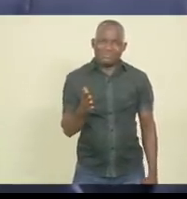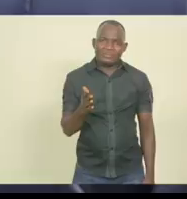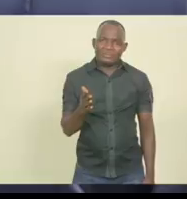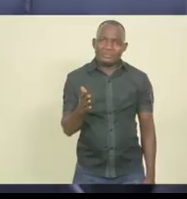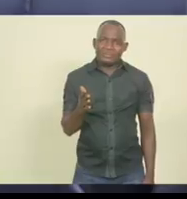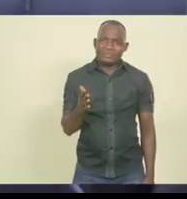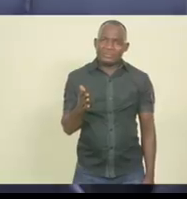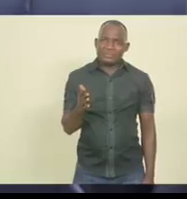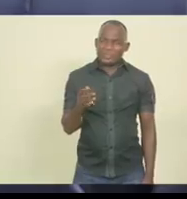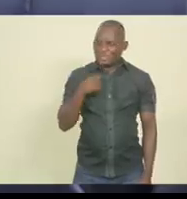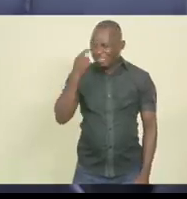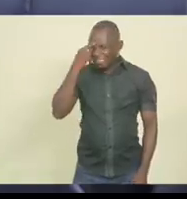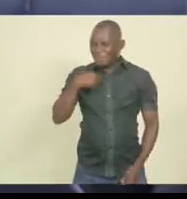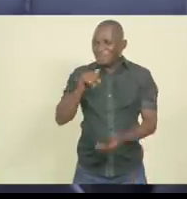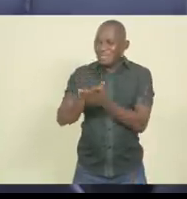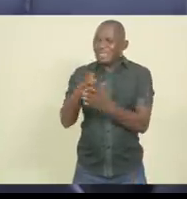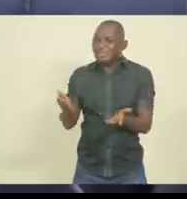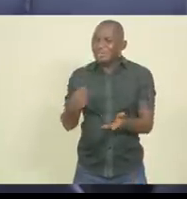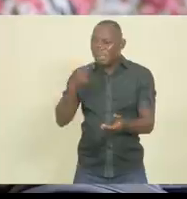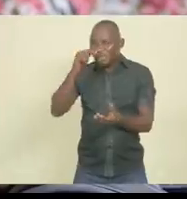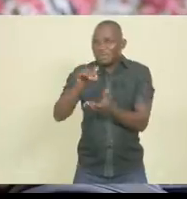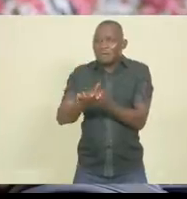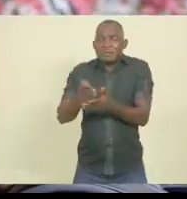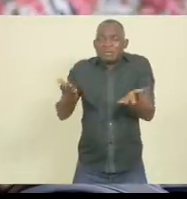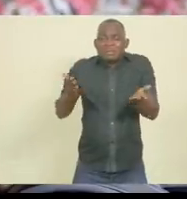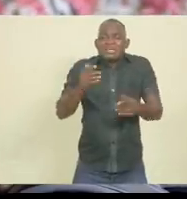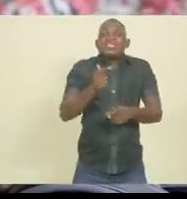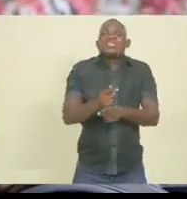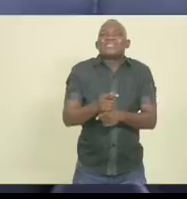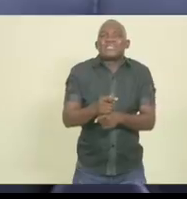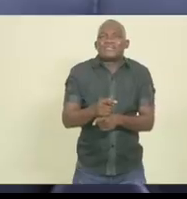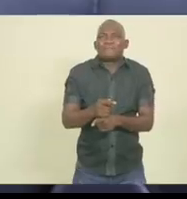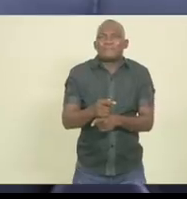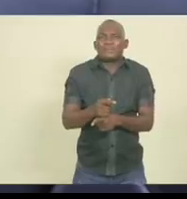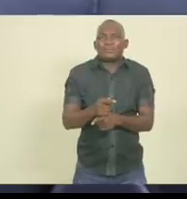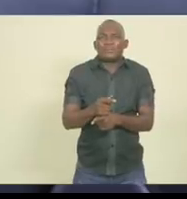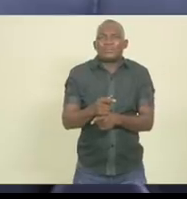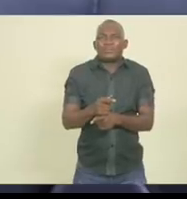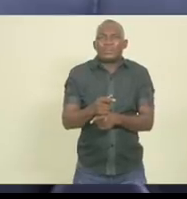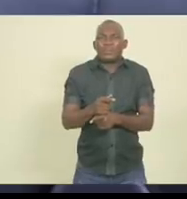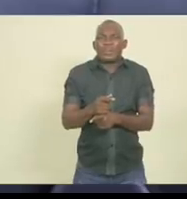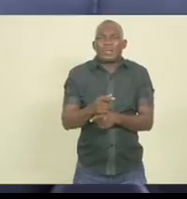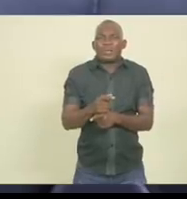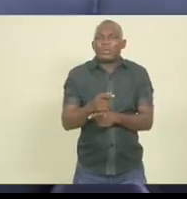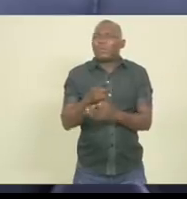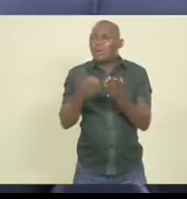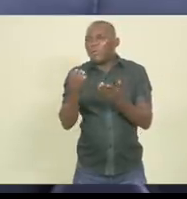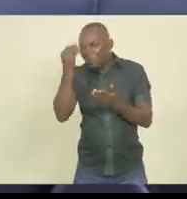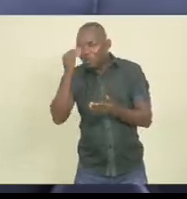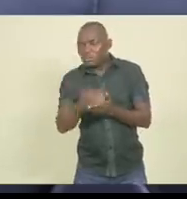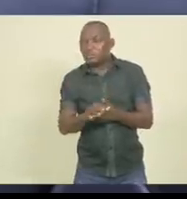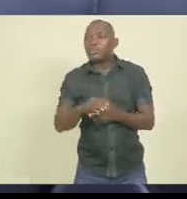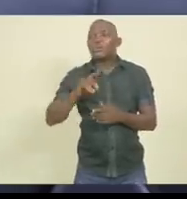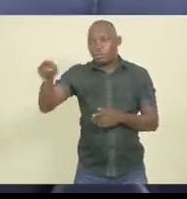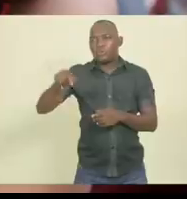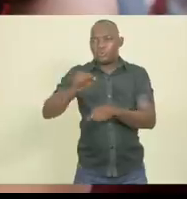It's like we're married or something. It's just that. Why am I even telling you this? Get back to